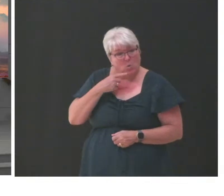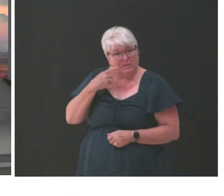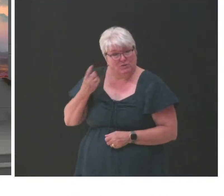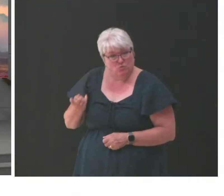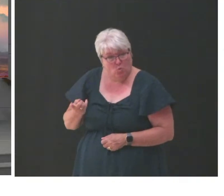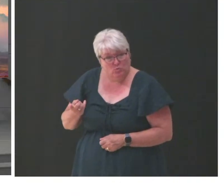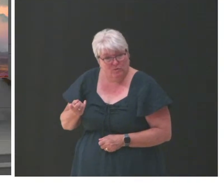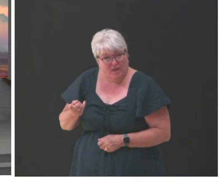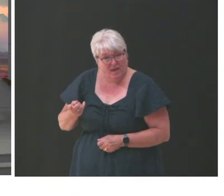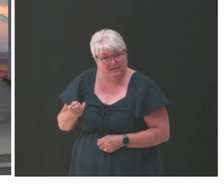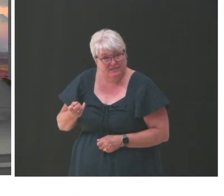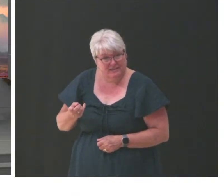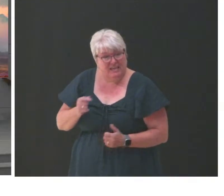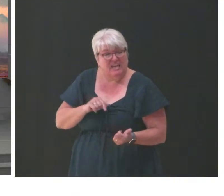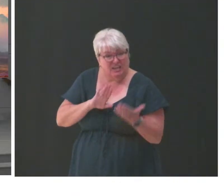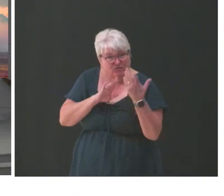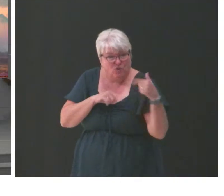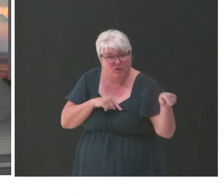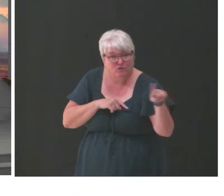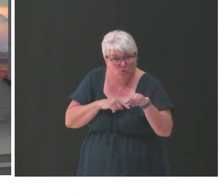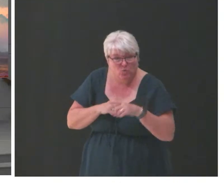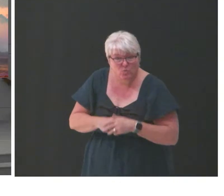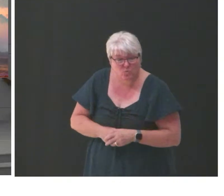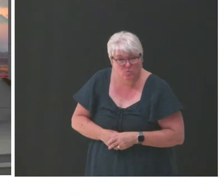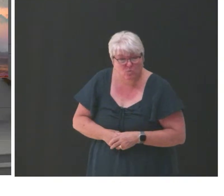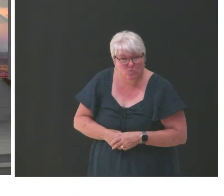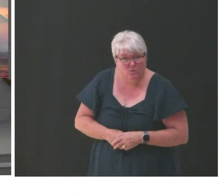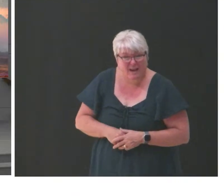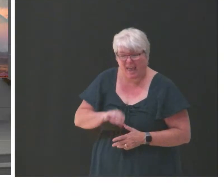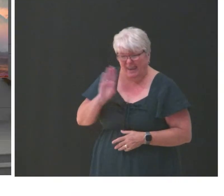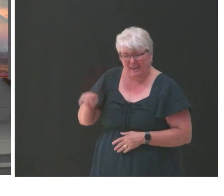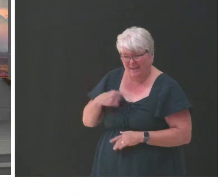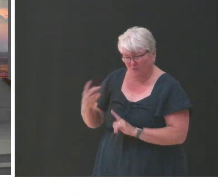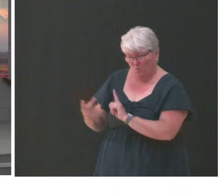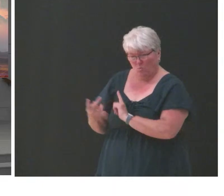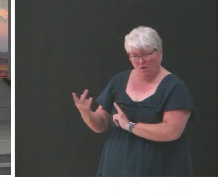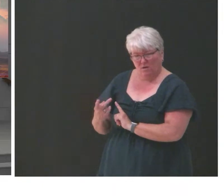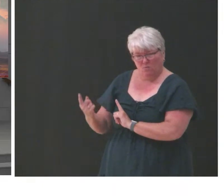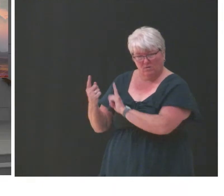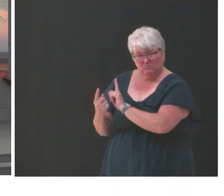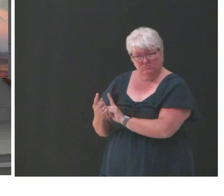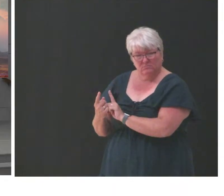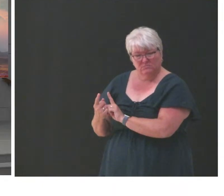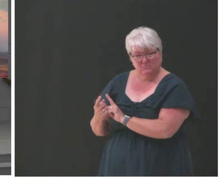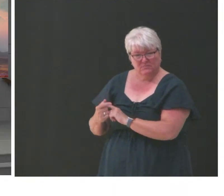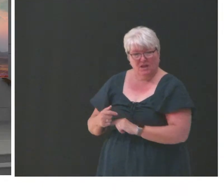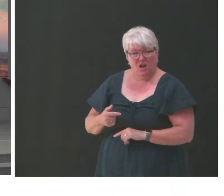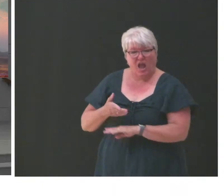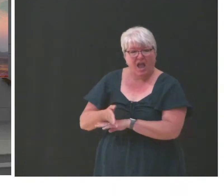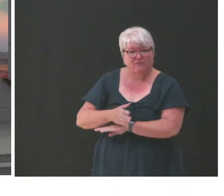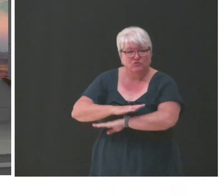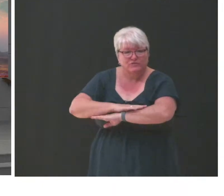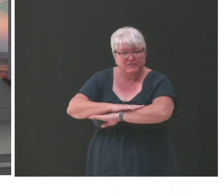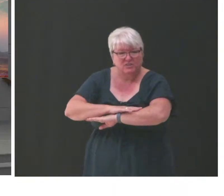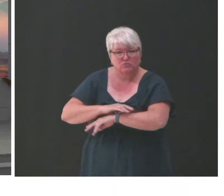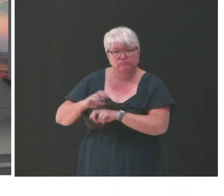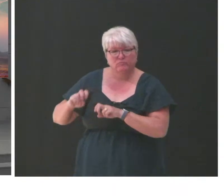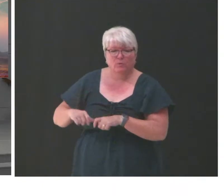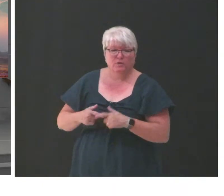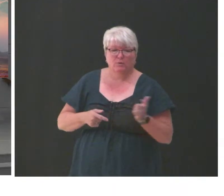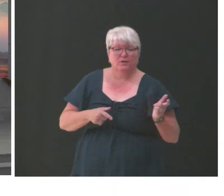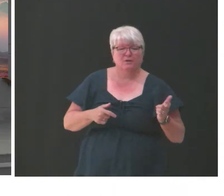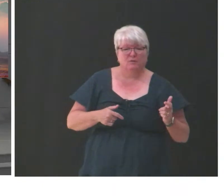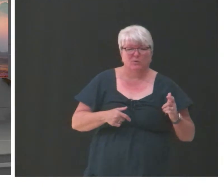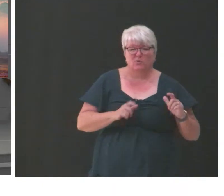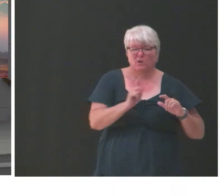that in front of you guys, I never told her that when we're sitting at the dinner table, after dinner's over and we don't want to get up and do the dishes, so we just